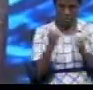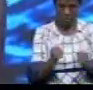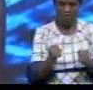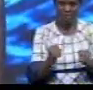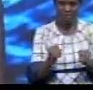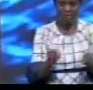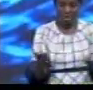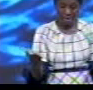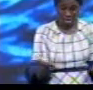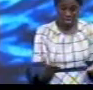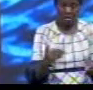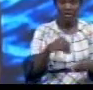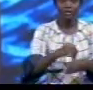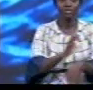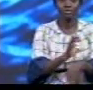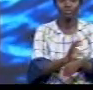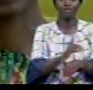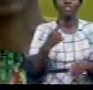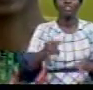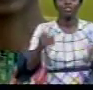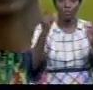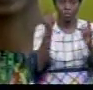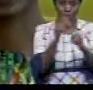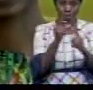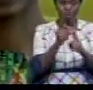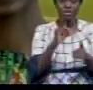be mighty in your community.